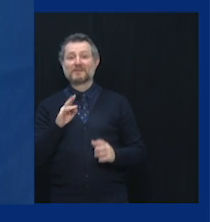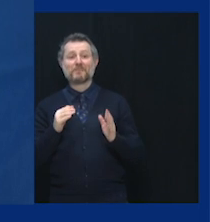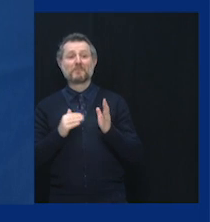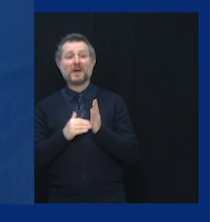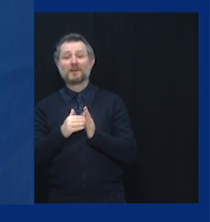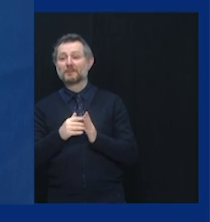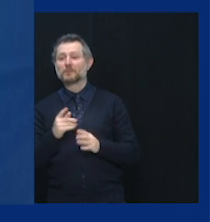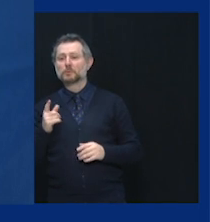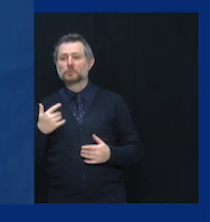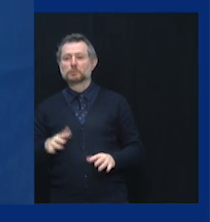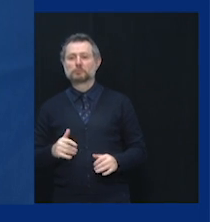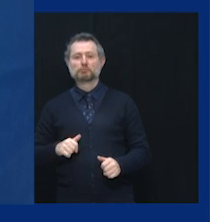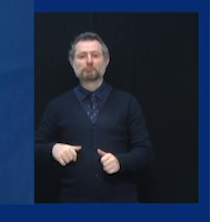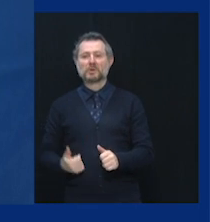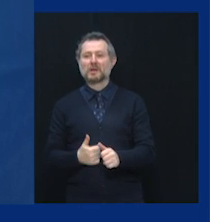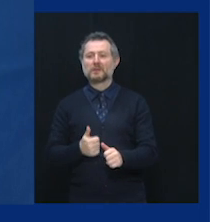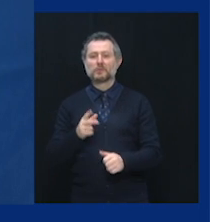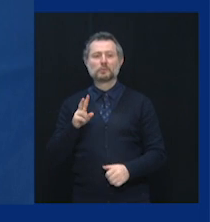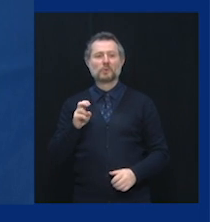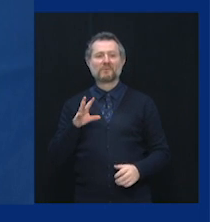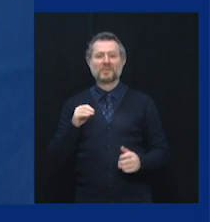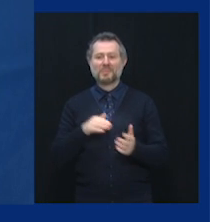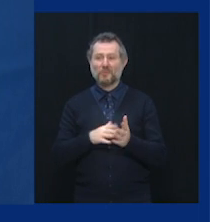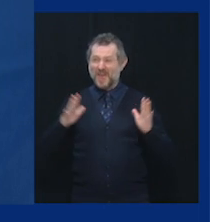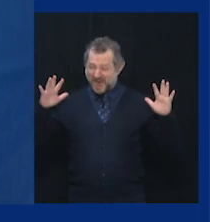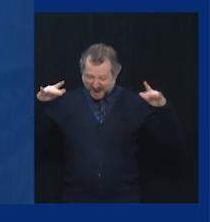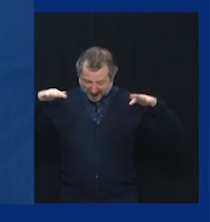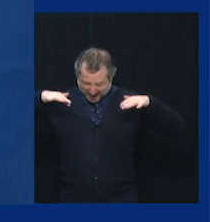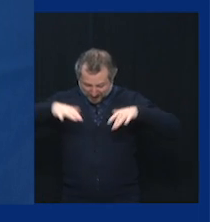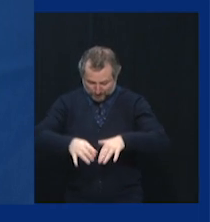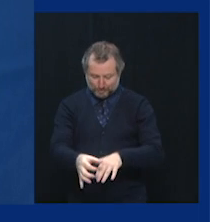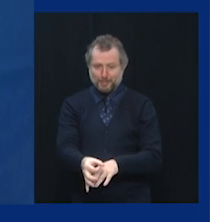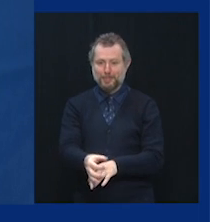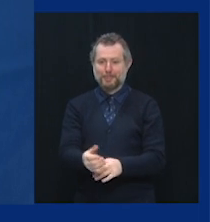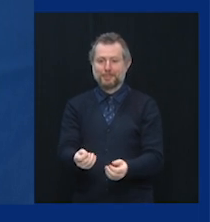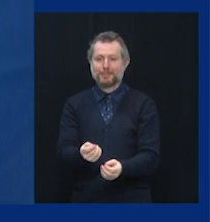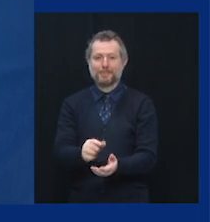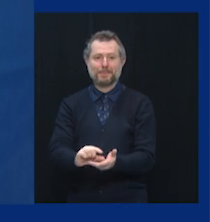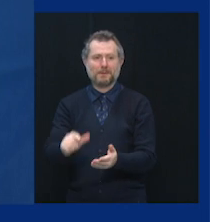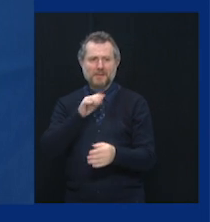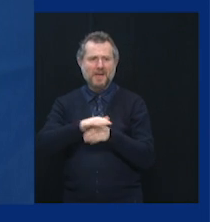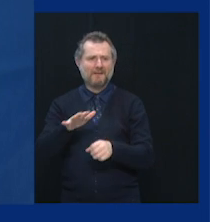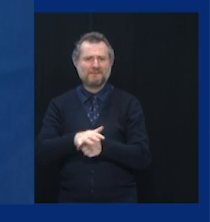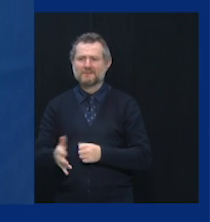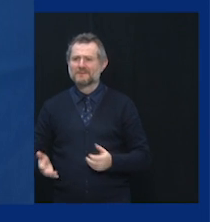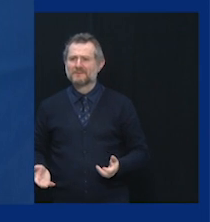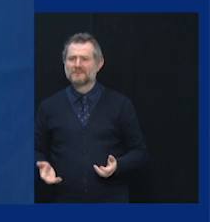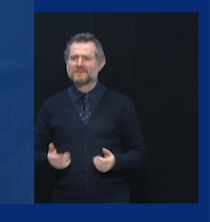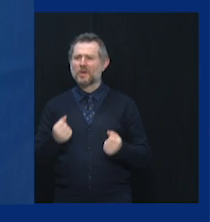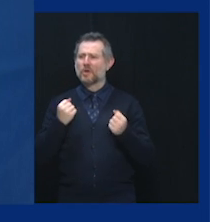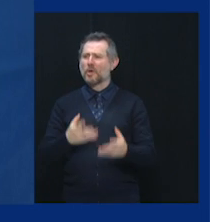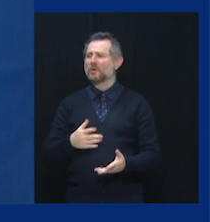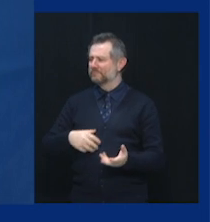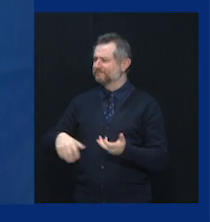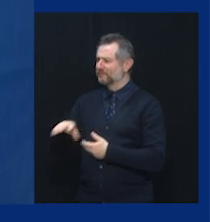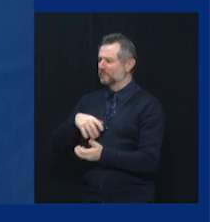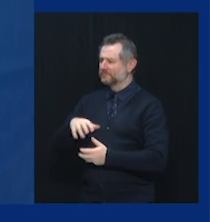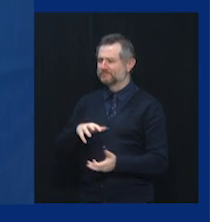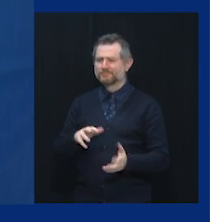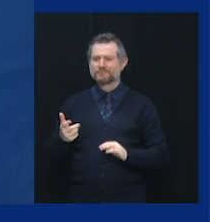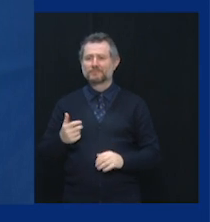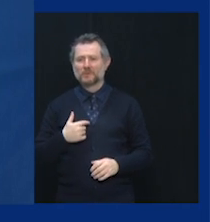no sense. And it created chaos. What should have been done, nursing homes